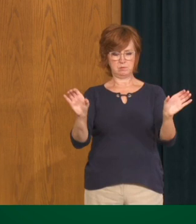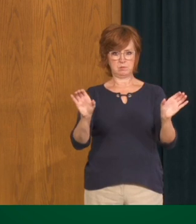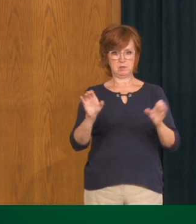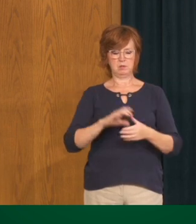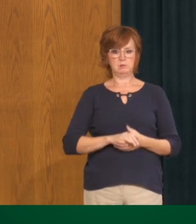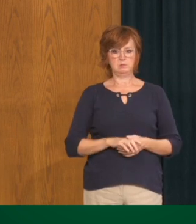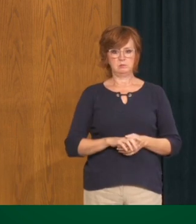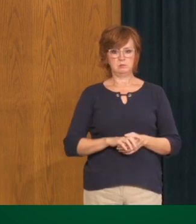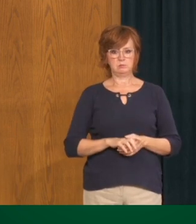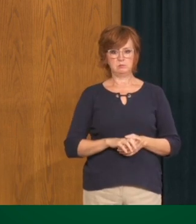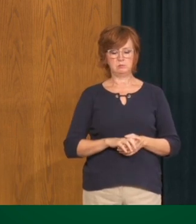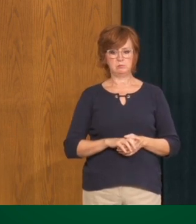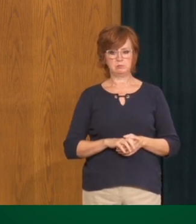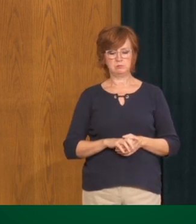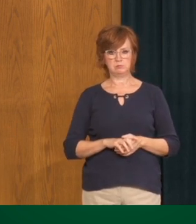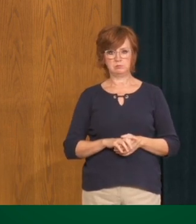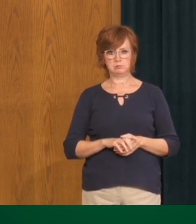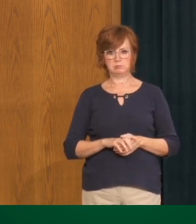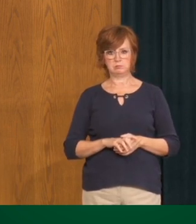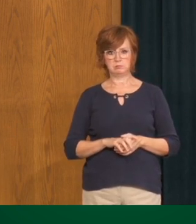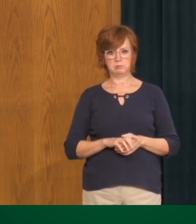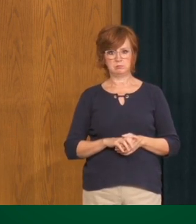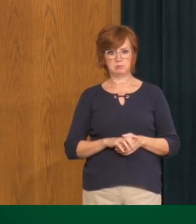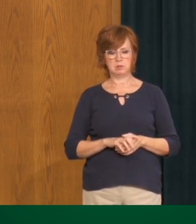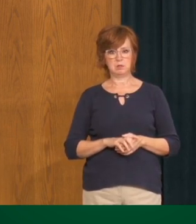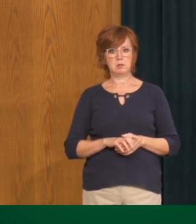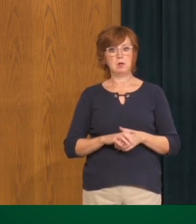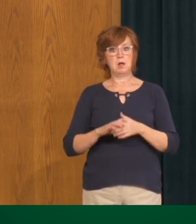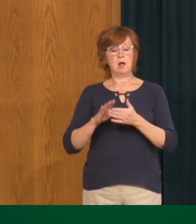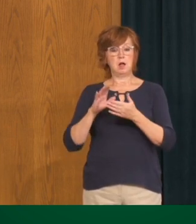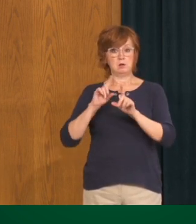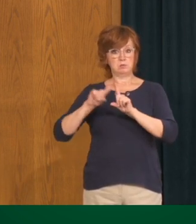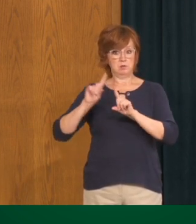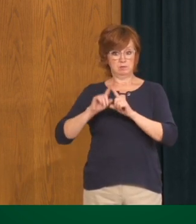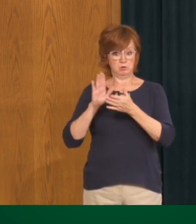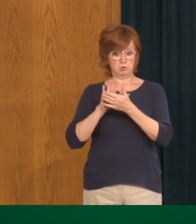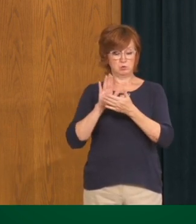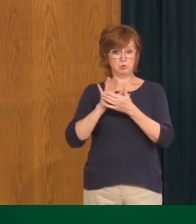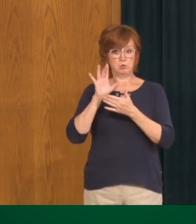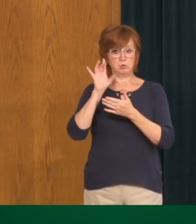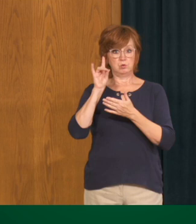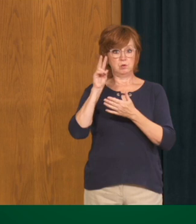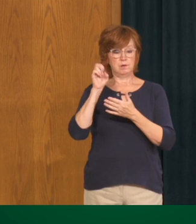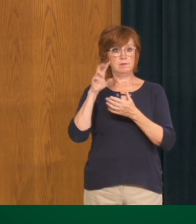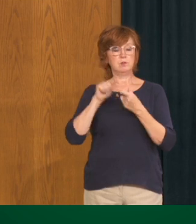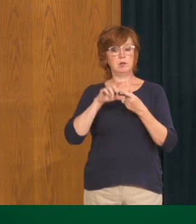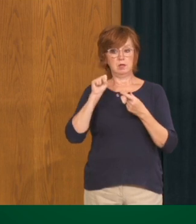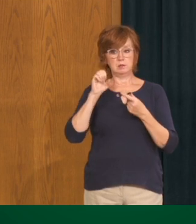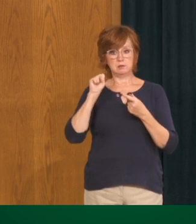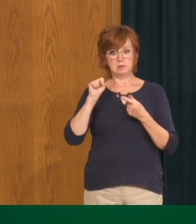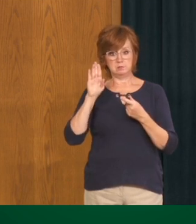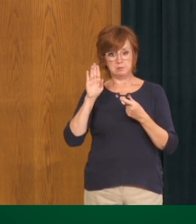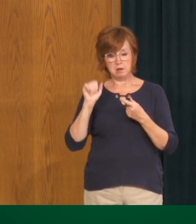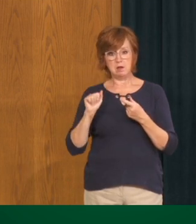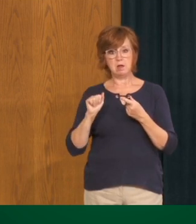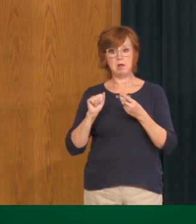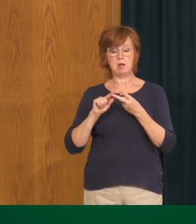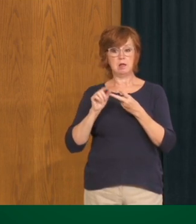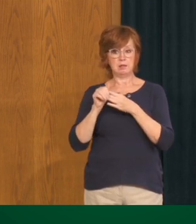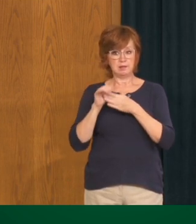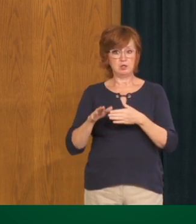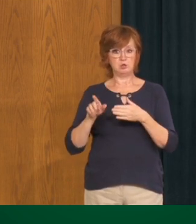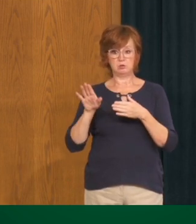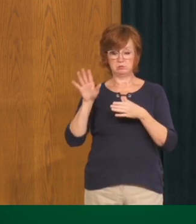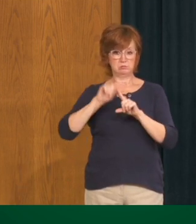creative solutions that have already been put forward by school divisions, and I know that school divisions through the SSBA and through their leadership in those school divisions are